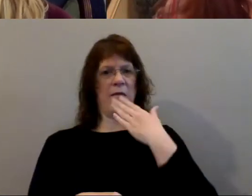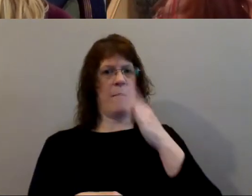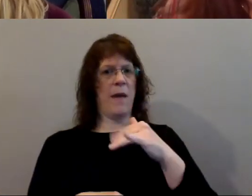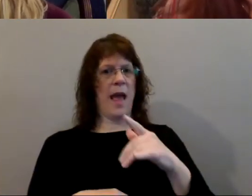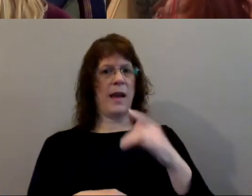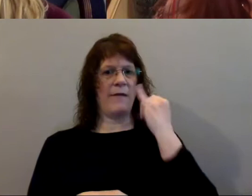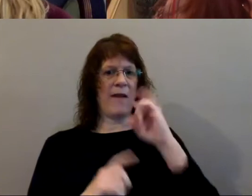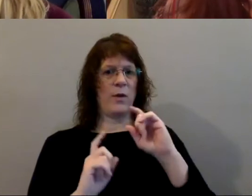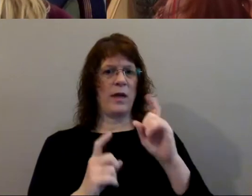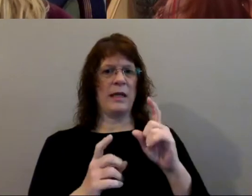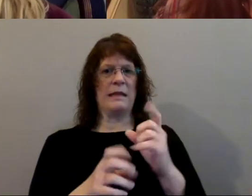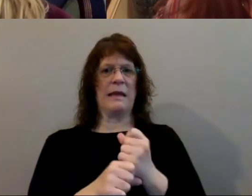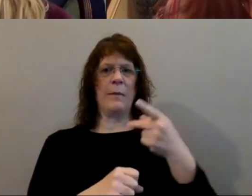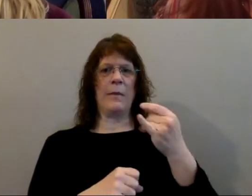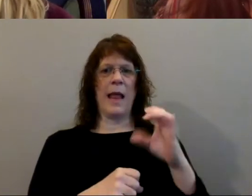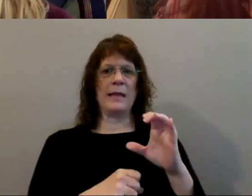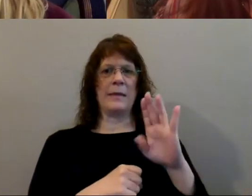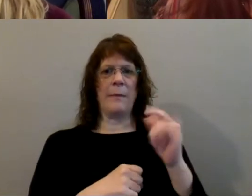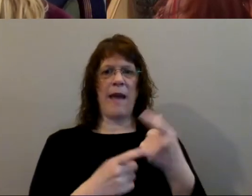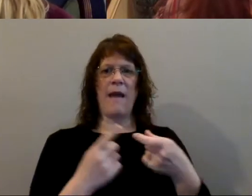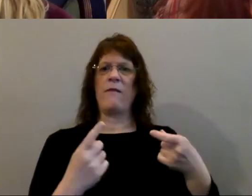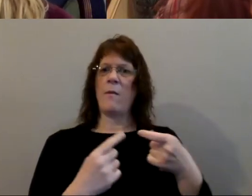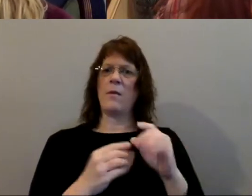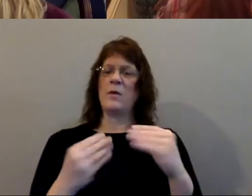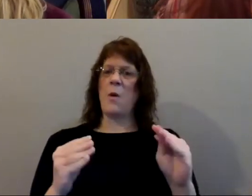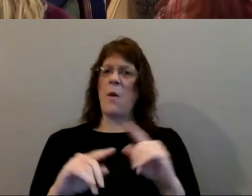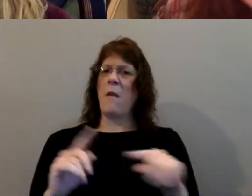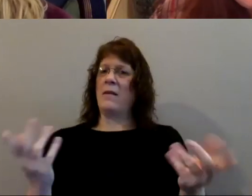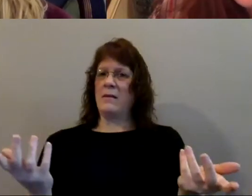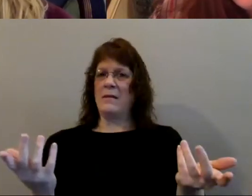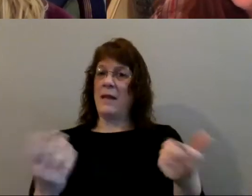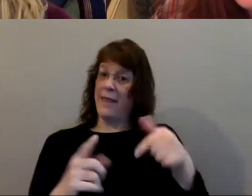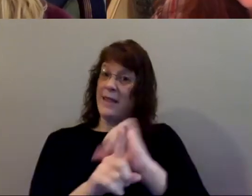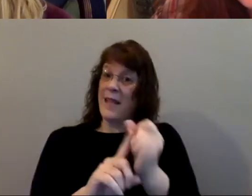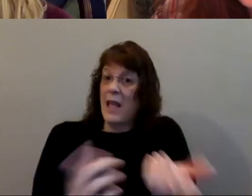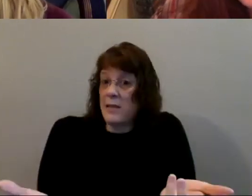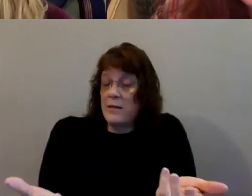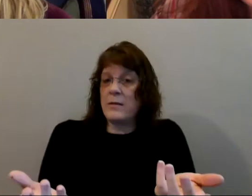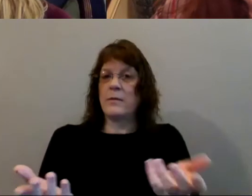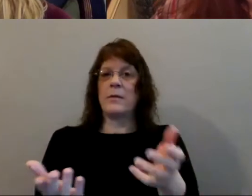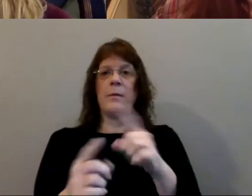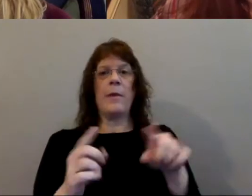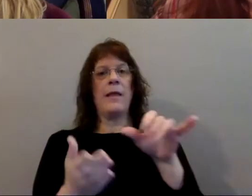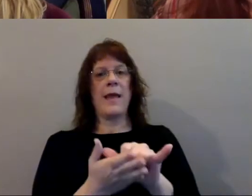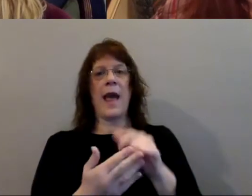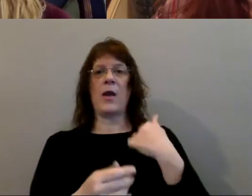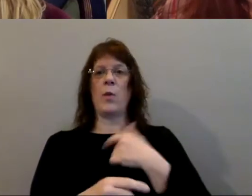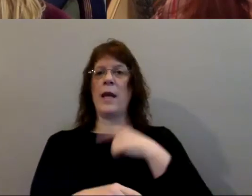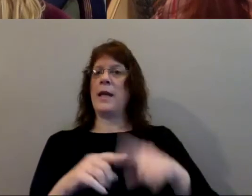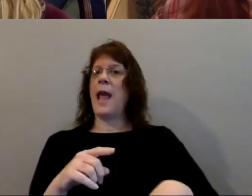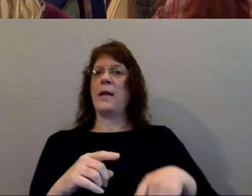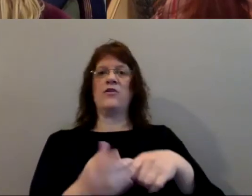get a plastic bag at the store, but at the same time, it's worth it in this case. But that said, we can't get out of the habits of